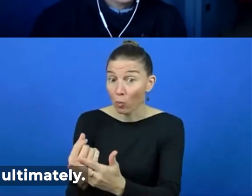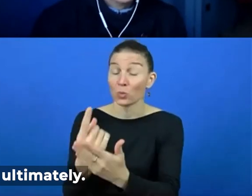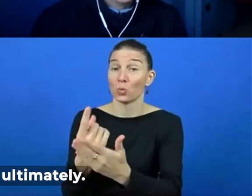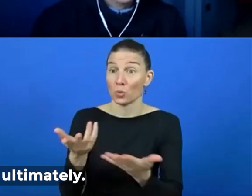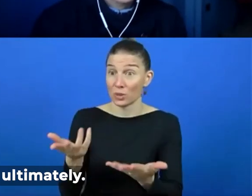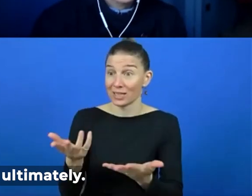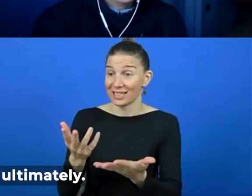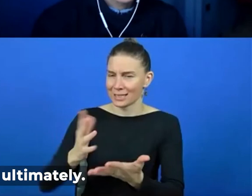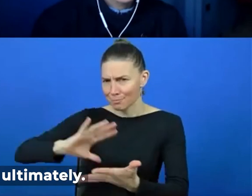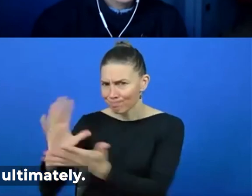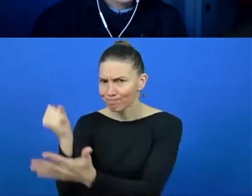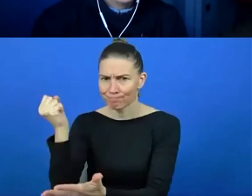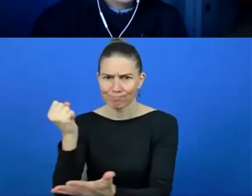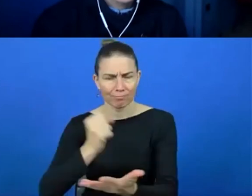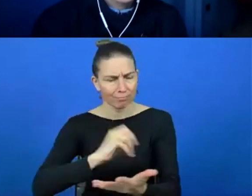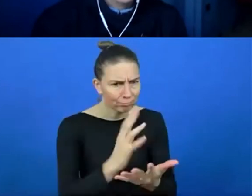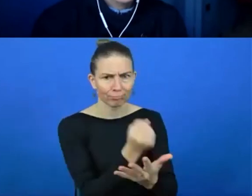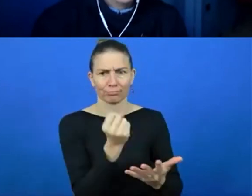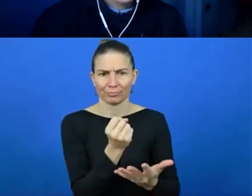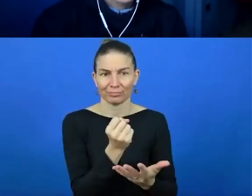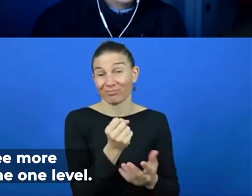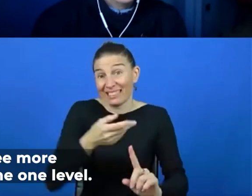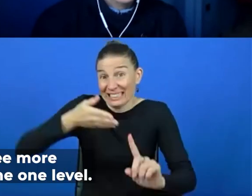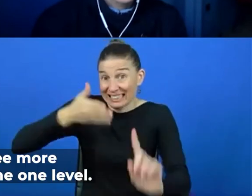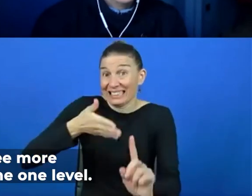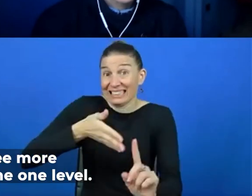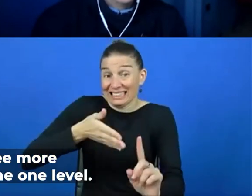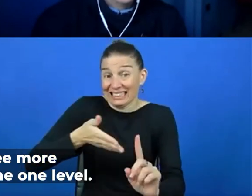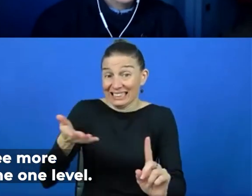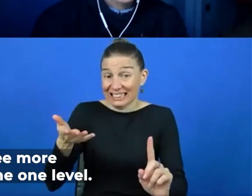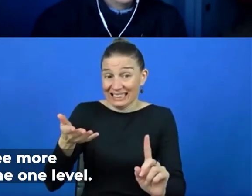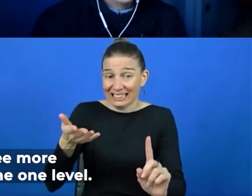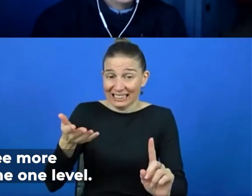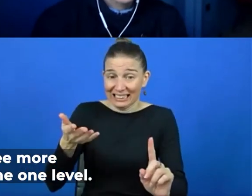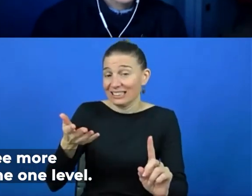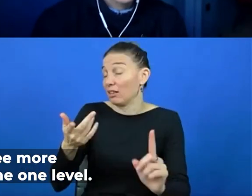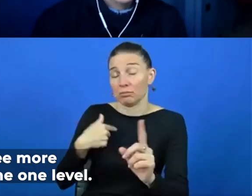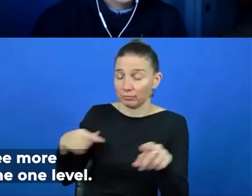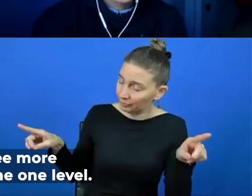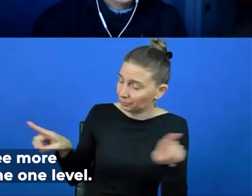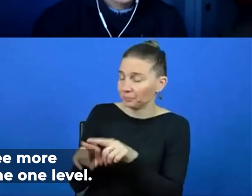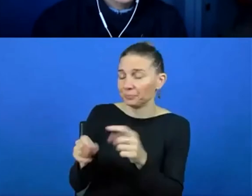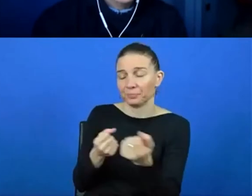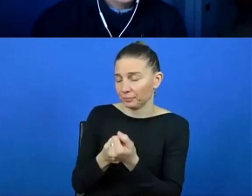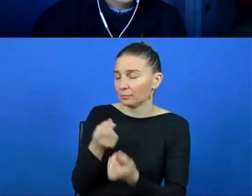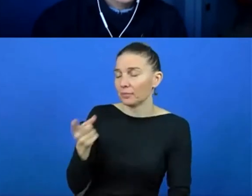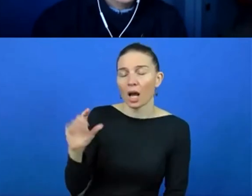on that, because ultimately, you know, that's where, and I couldn't agree more with Caroline, you know, on one level,